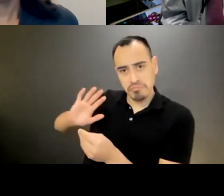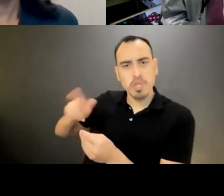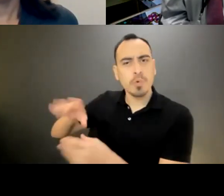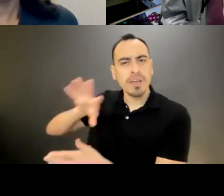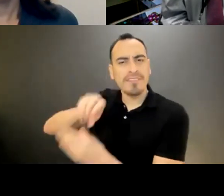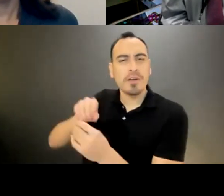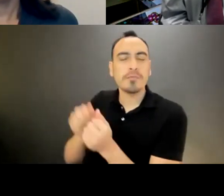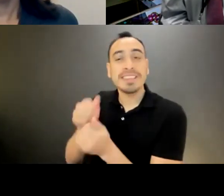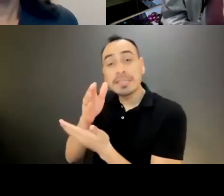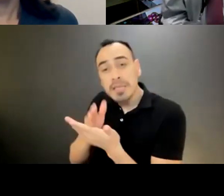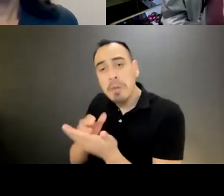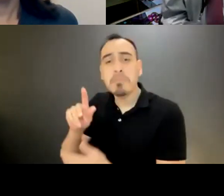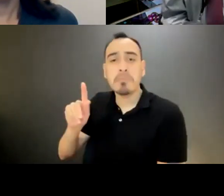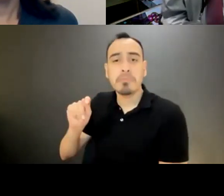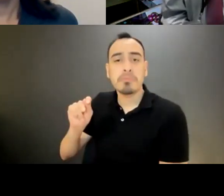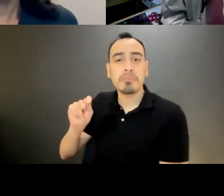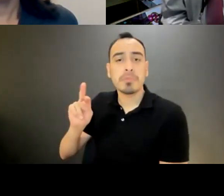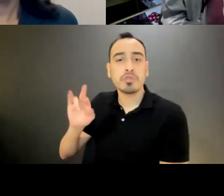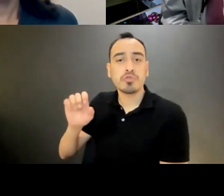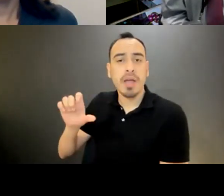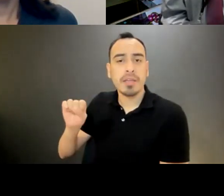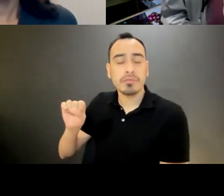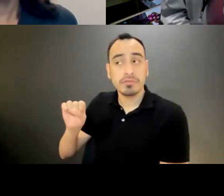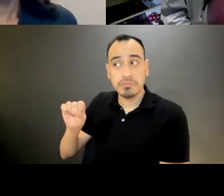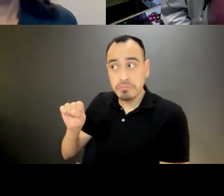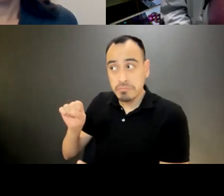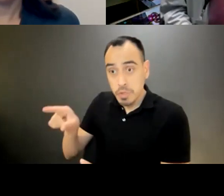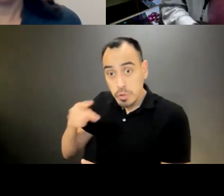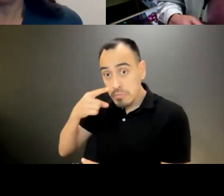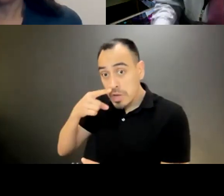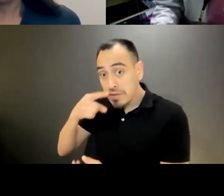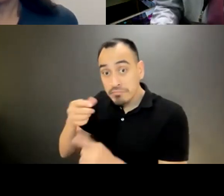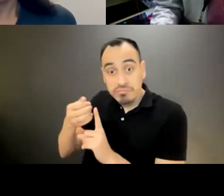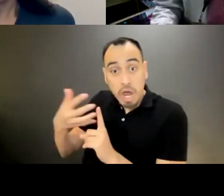some clinical trials. Are you able to talk about those trials at all?